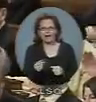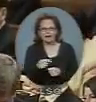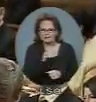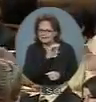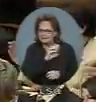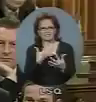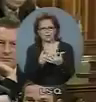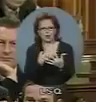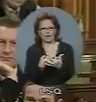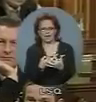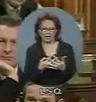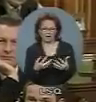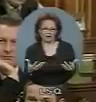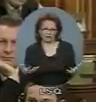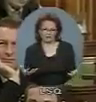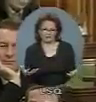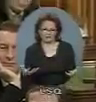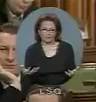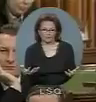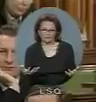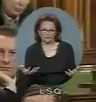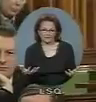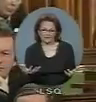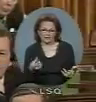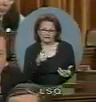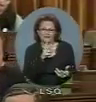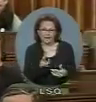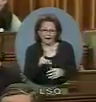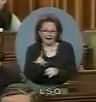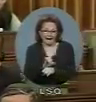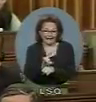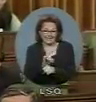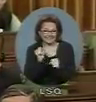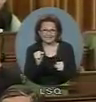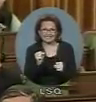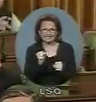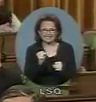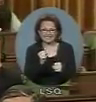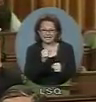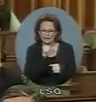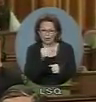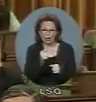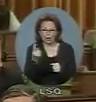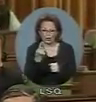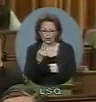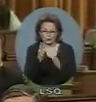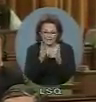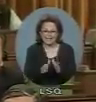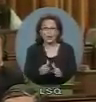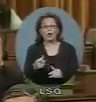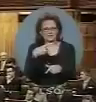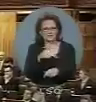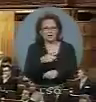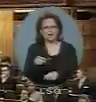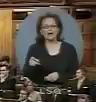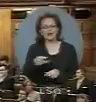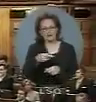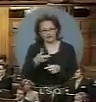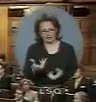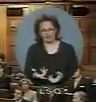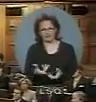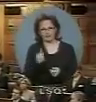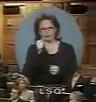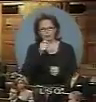Canadian military. My question to the Prime Minister is, does he still have confidence in his Minister of National Defense? What I don't